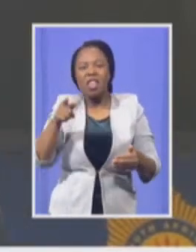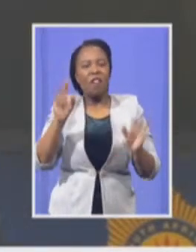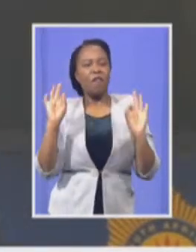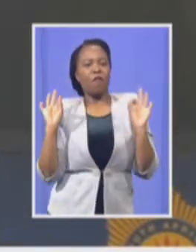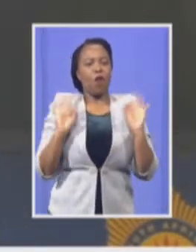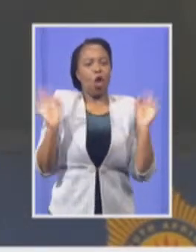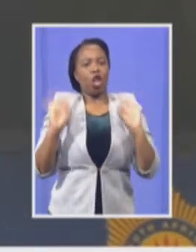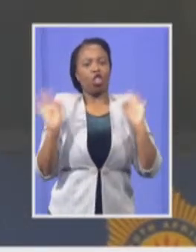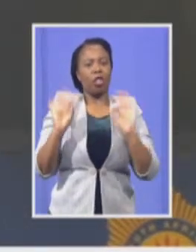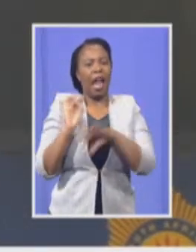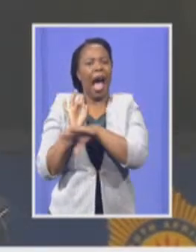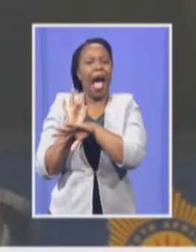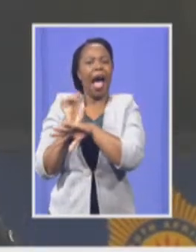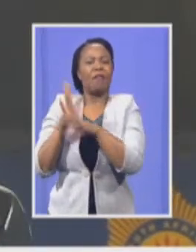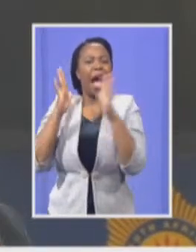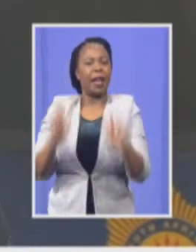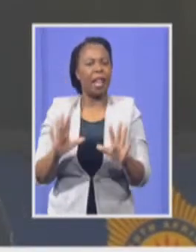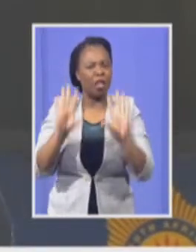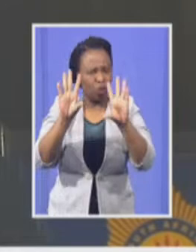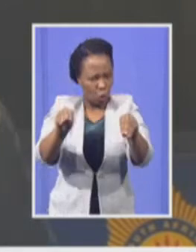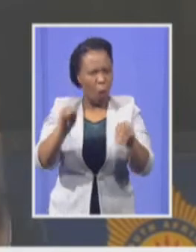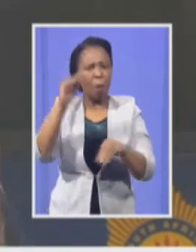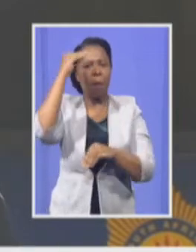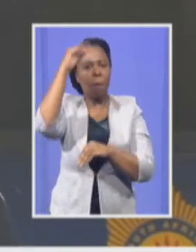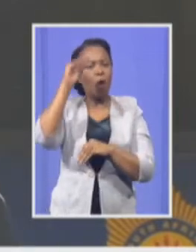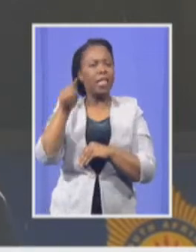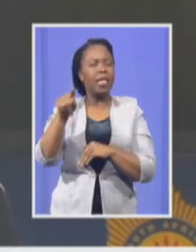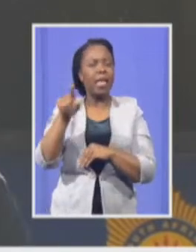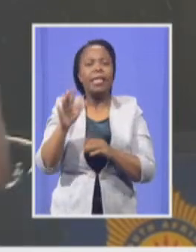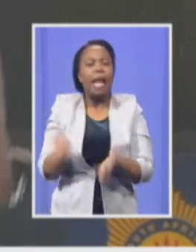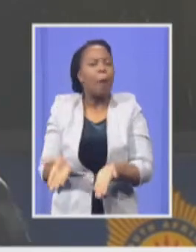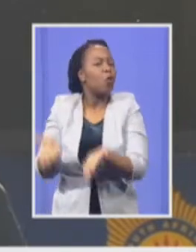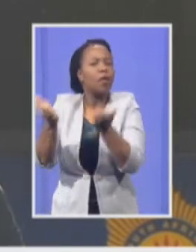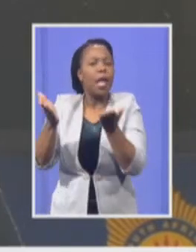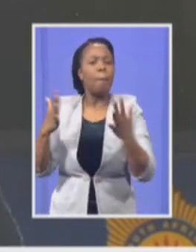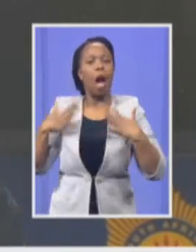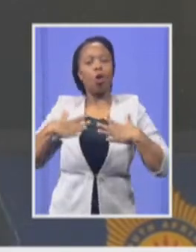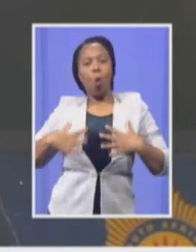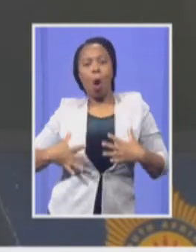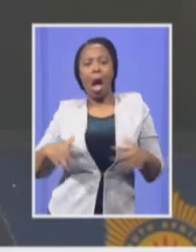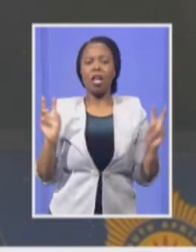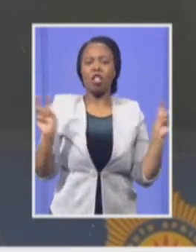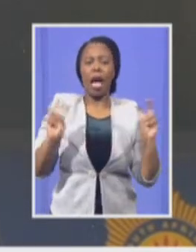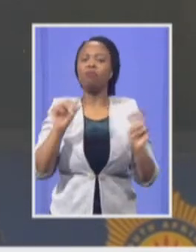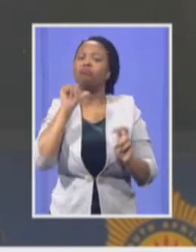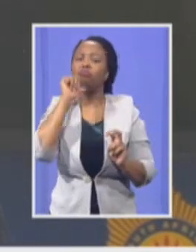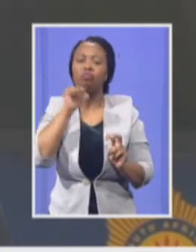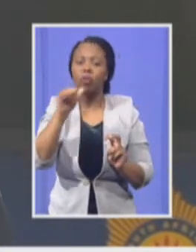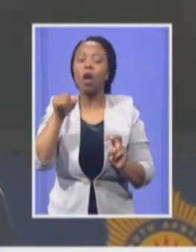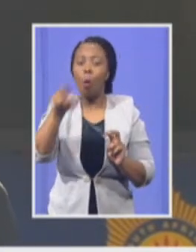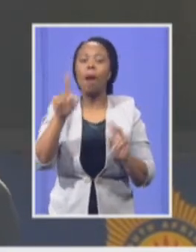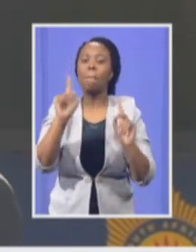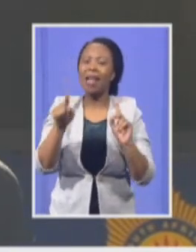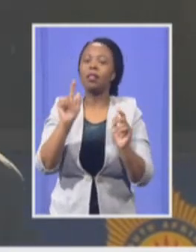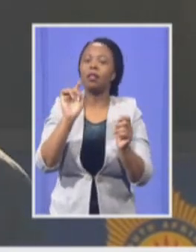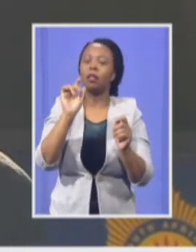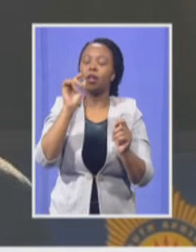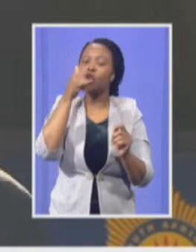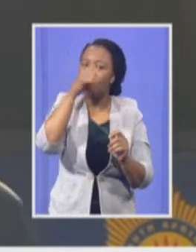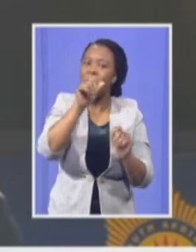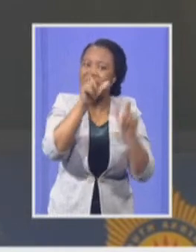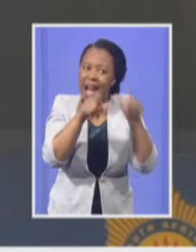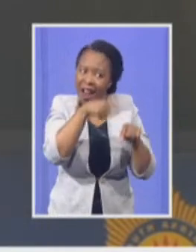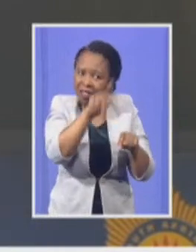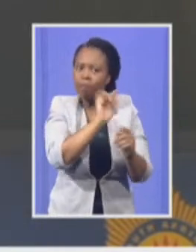advice. It's up to them ukuthi bagqoka kanjani. Okwakho ukudila nezigebengu. Kulolu